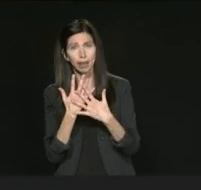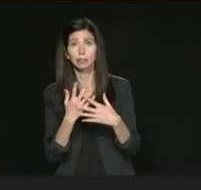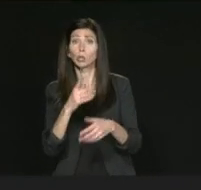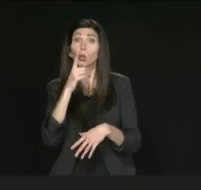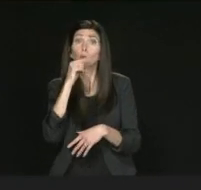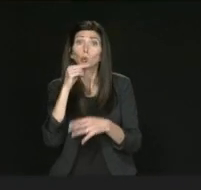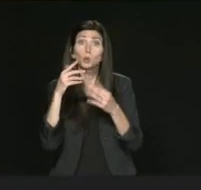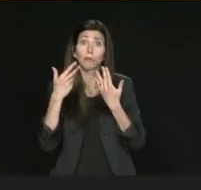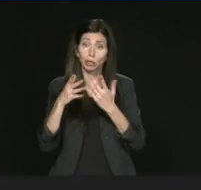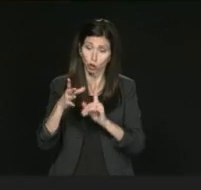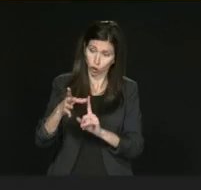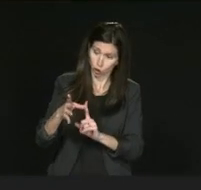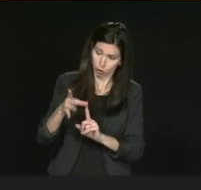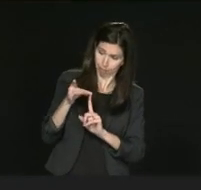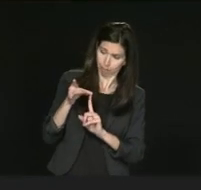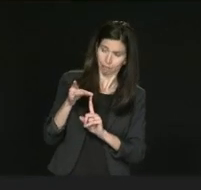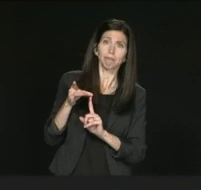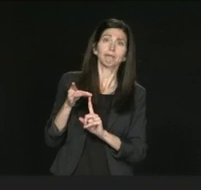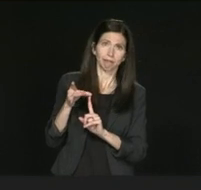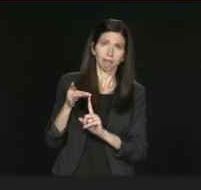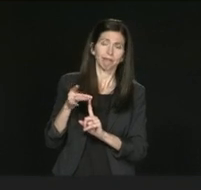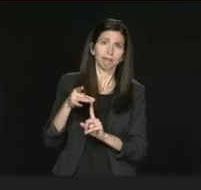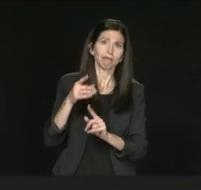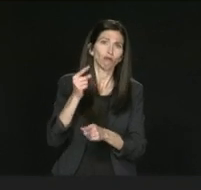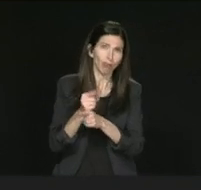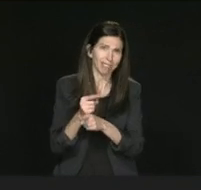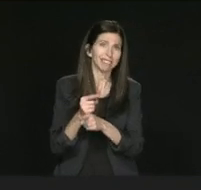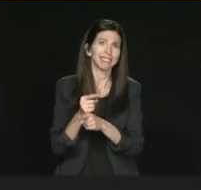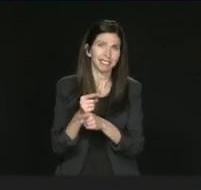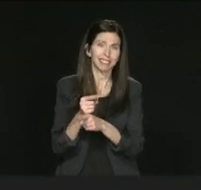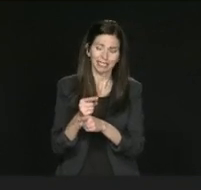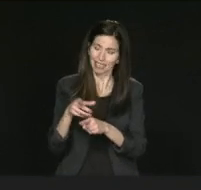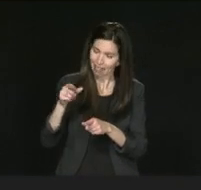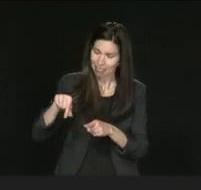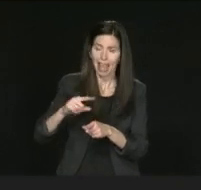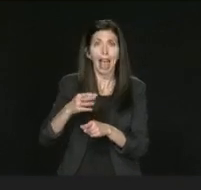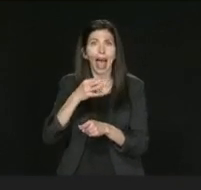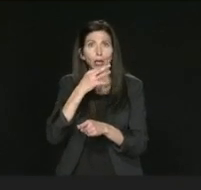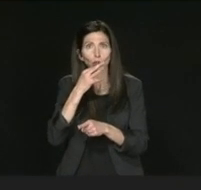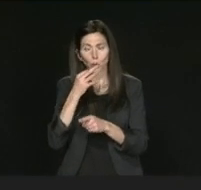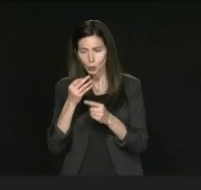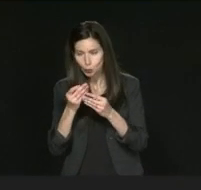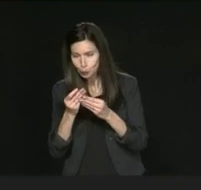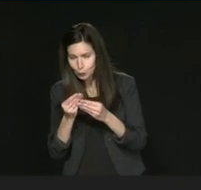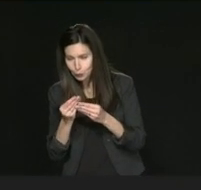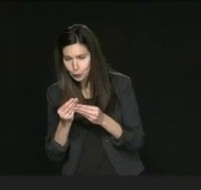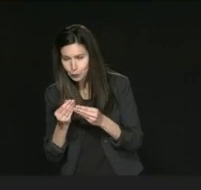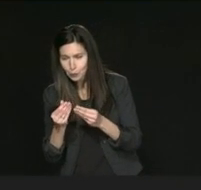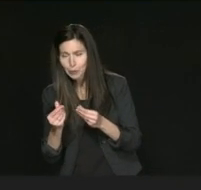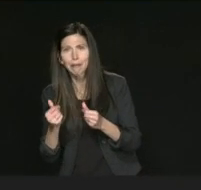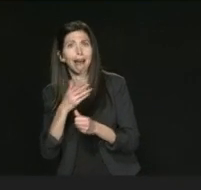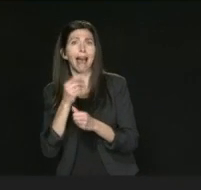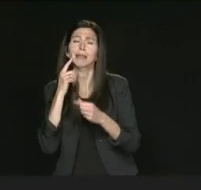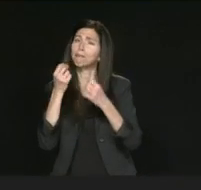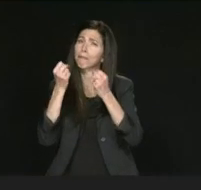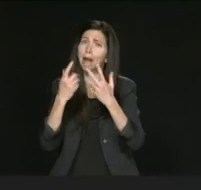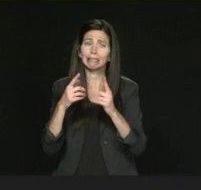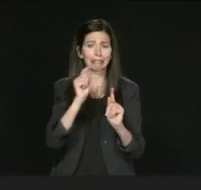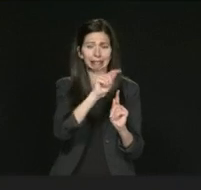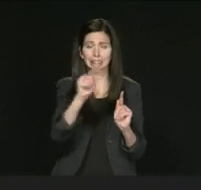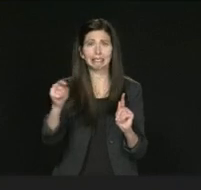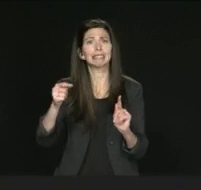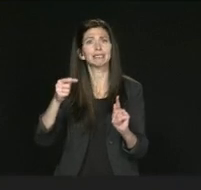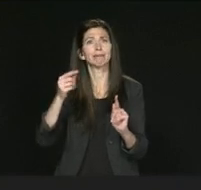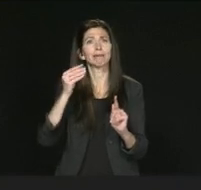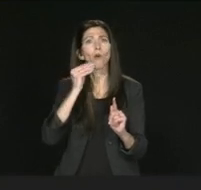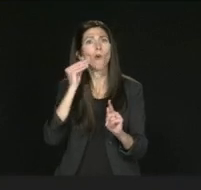outcome. And with so many long-term care facilities affected, I think that the number of